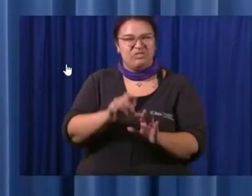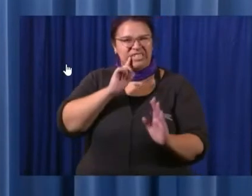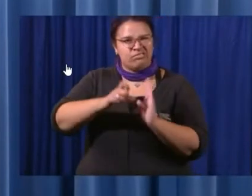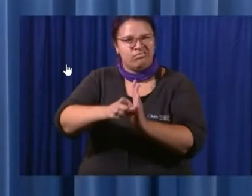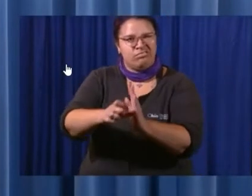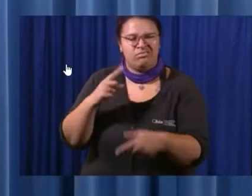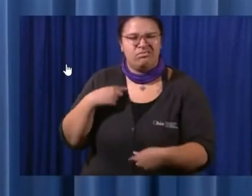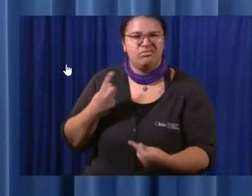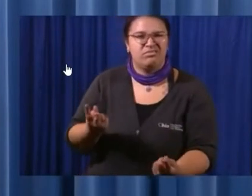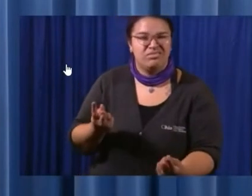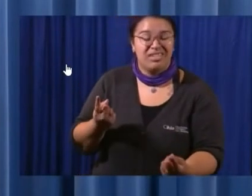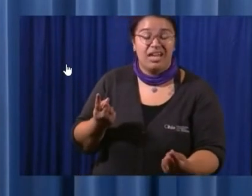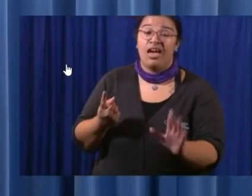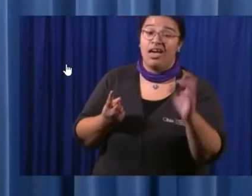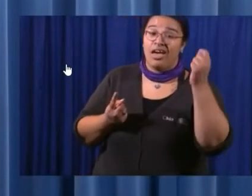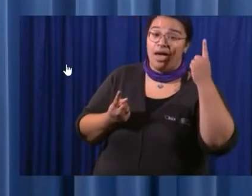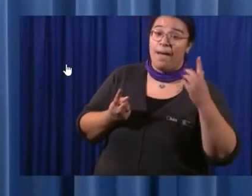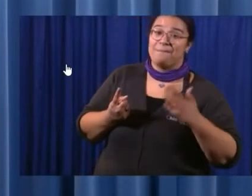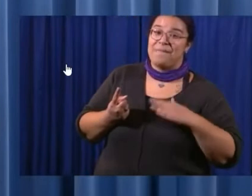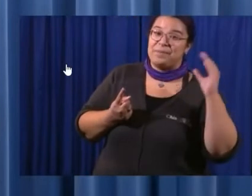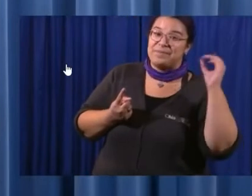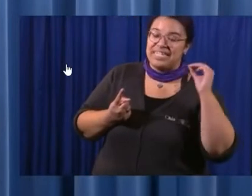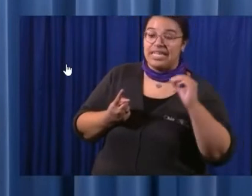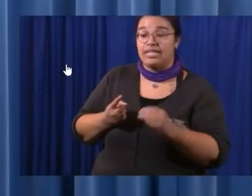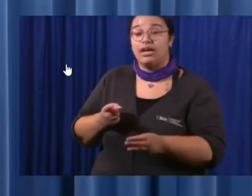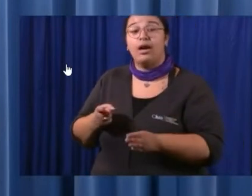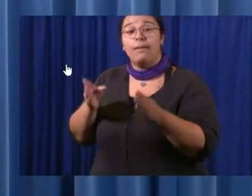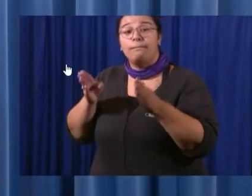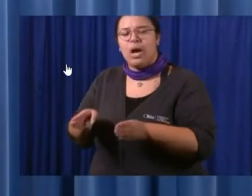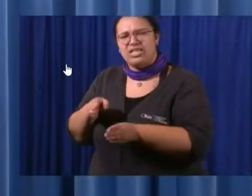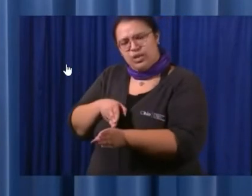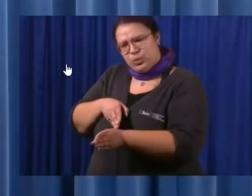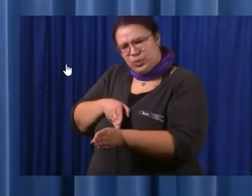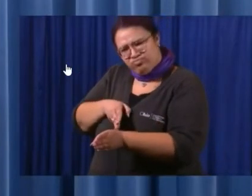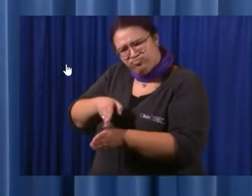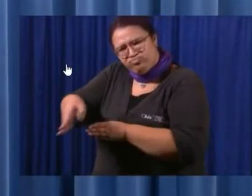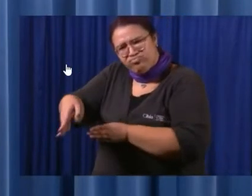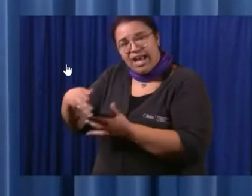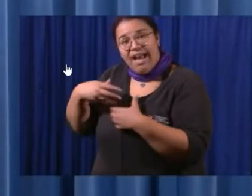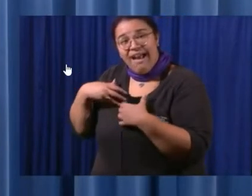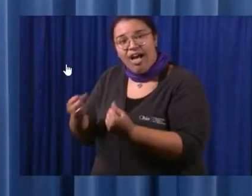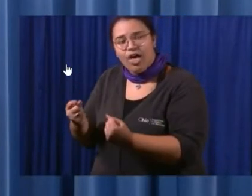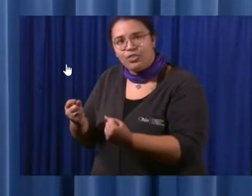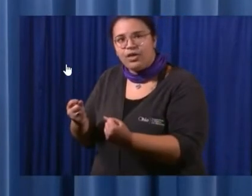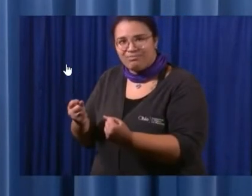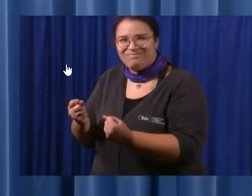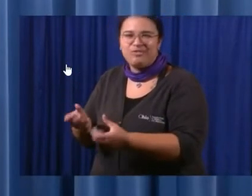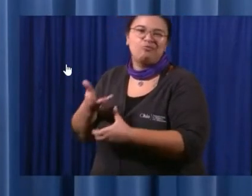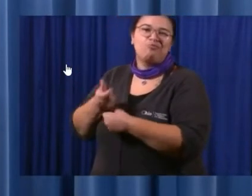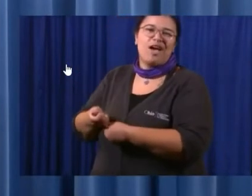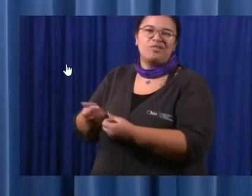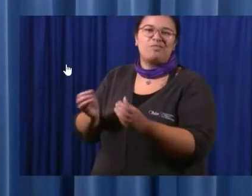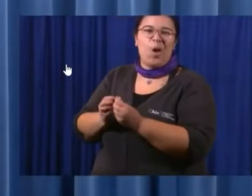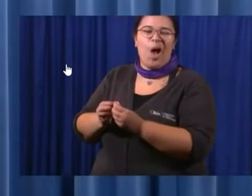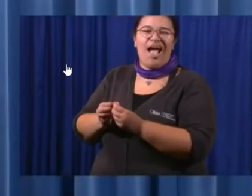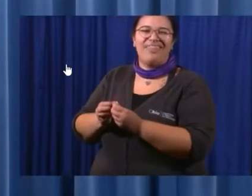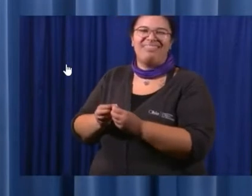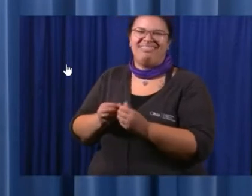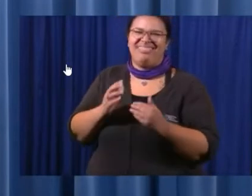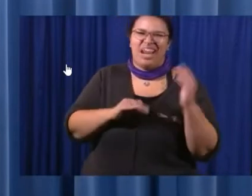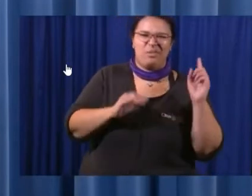credible than politicians, and so that's why you see some of the health professionals on TV doing